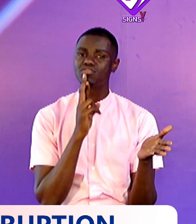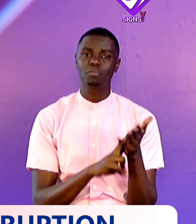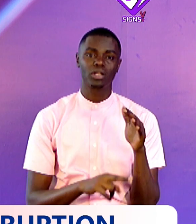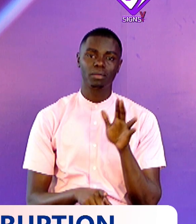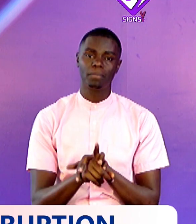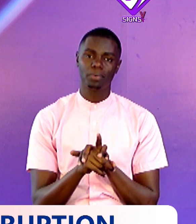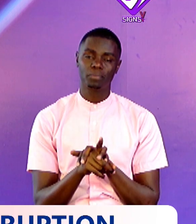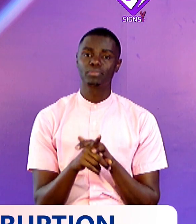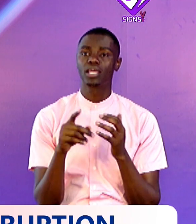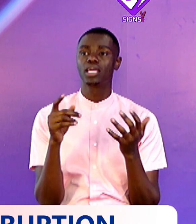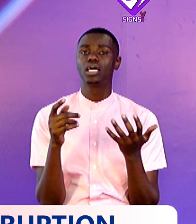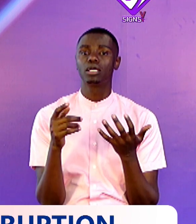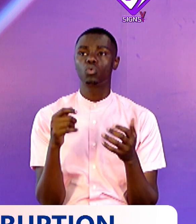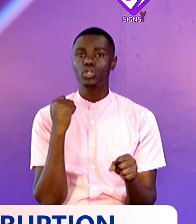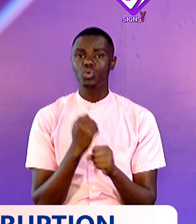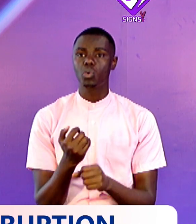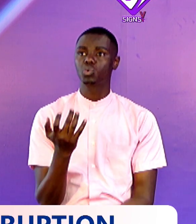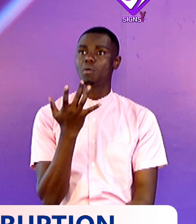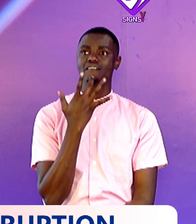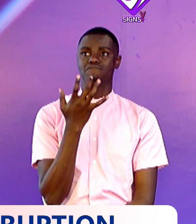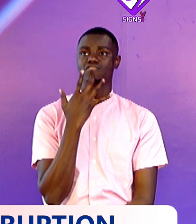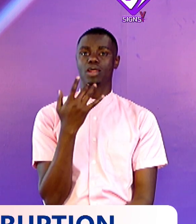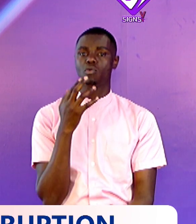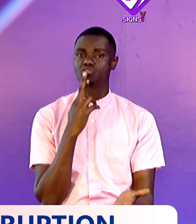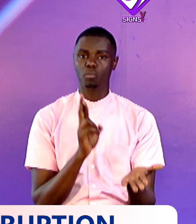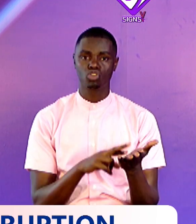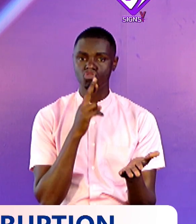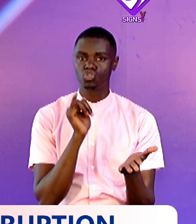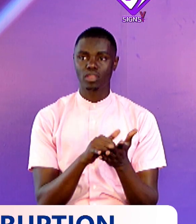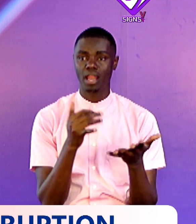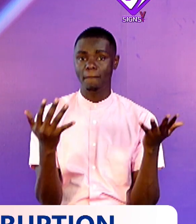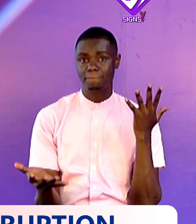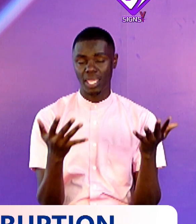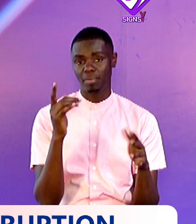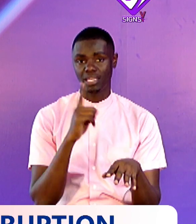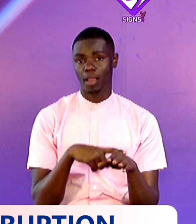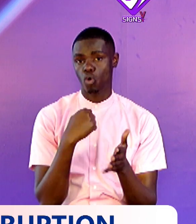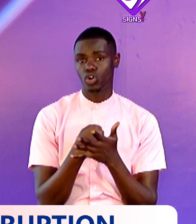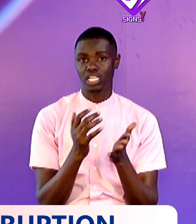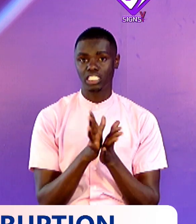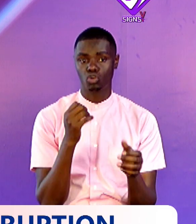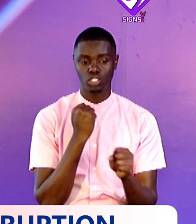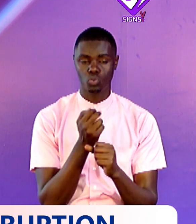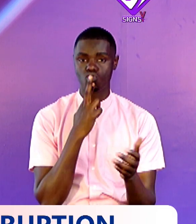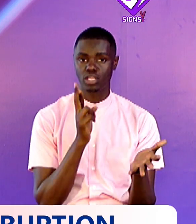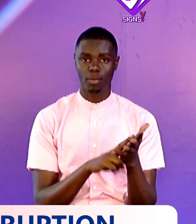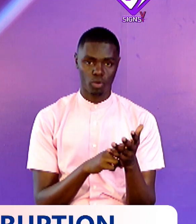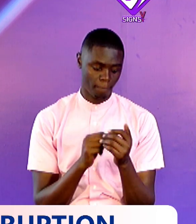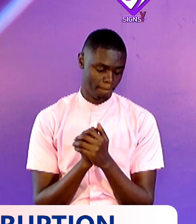in. You do a favorable report, so that maybe when the Auditor General is doing their reports and all